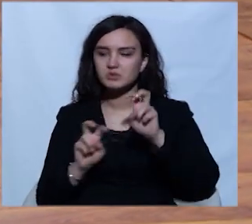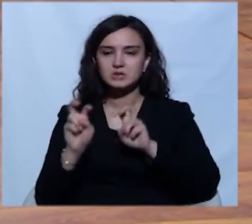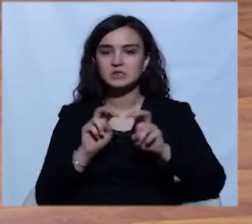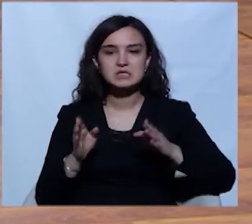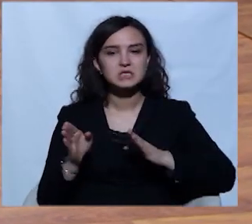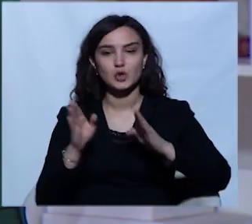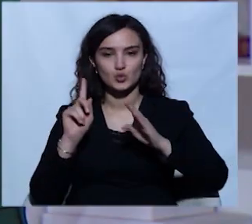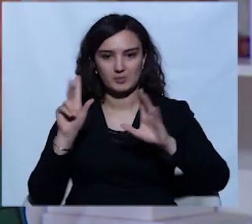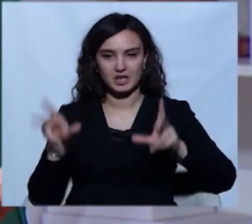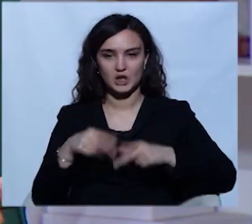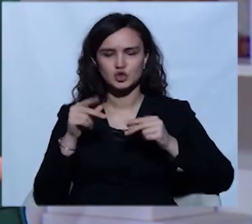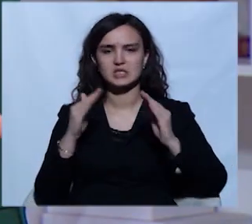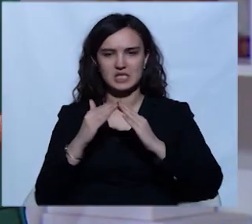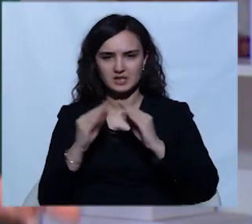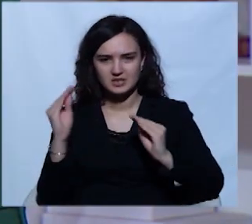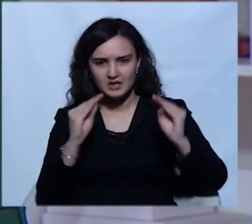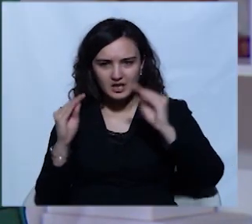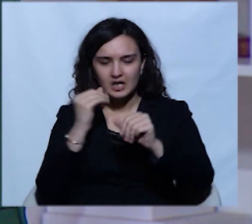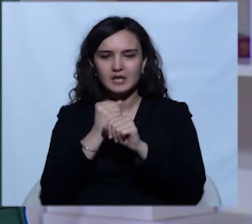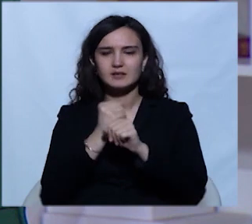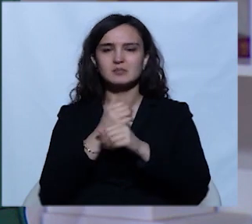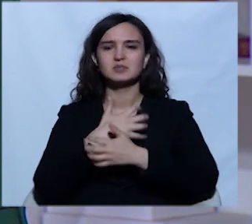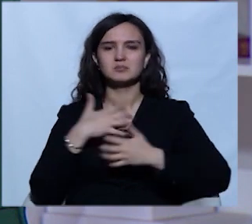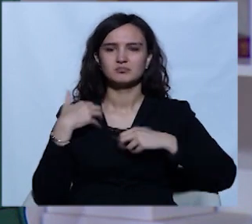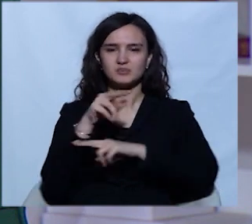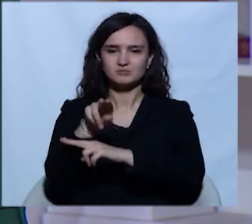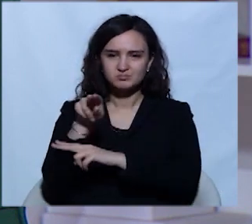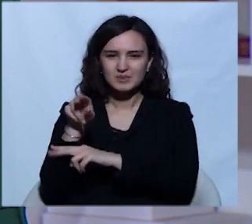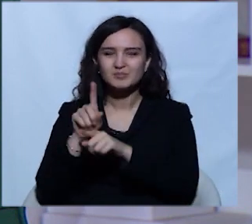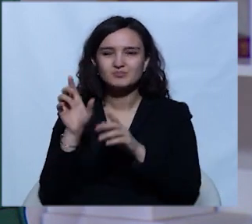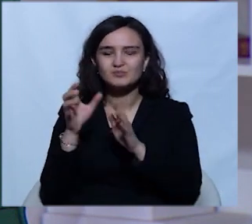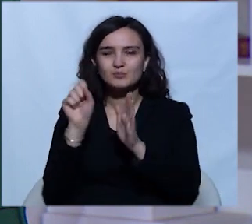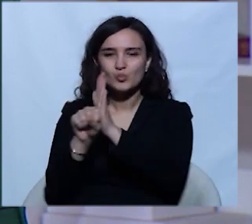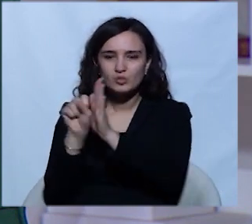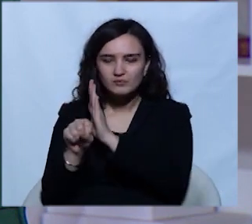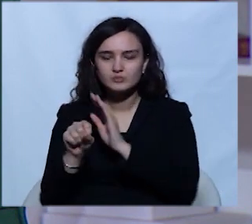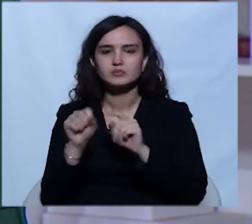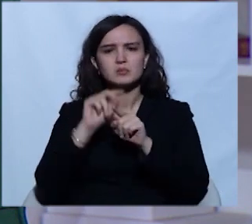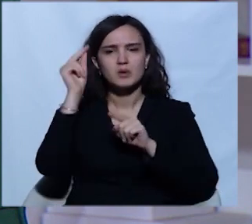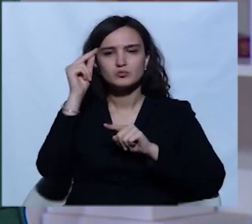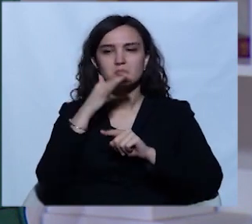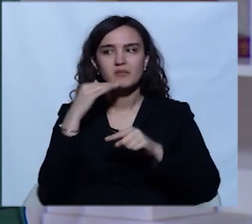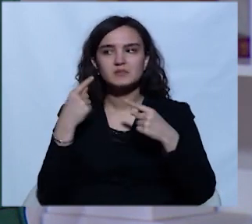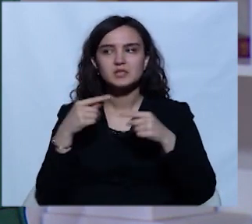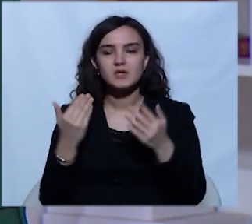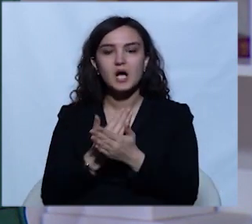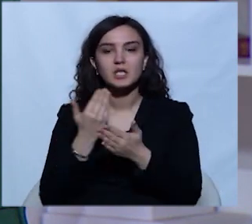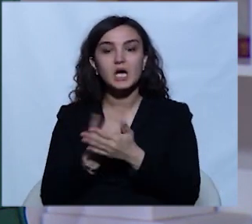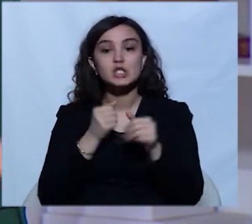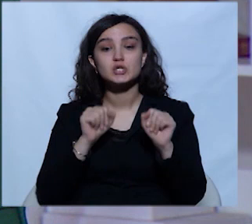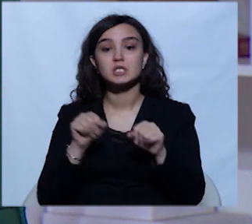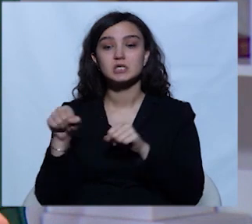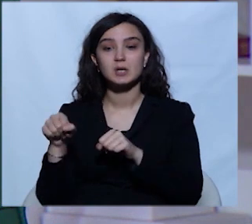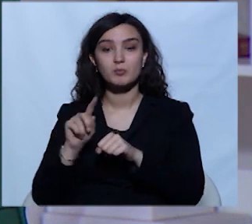survive. He builds a house, hunts animals, grows his own food, and learns so many new skills to